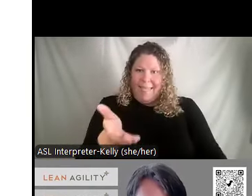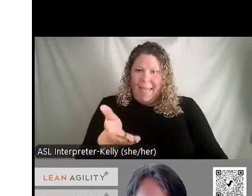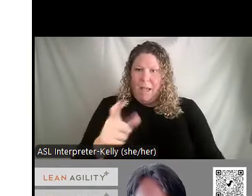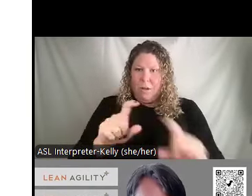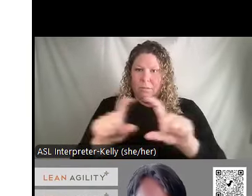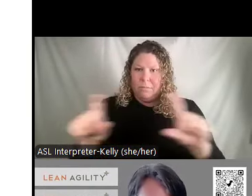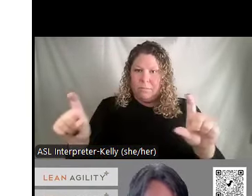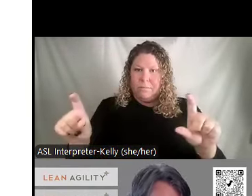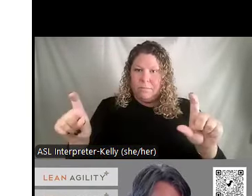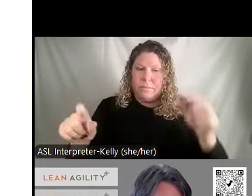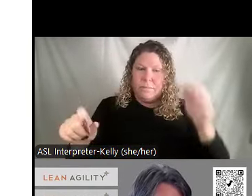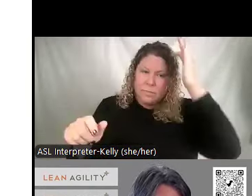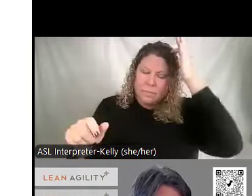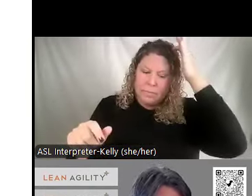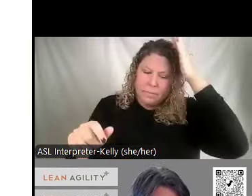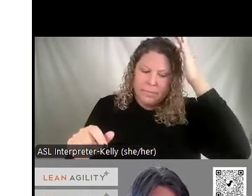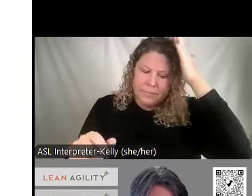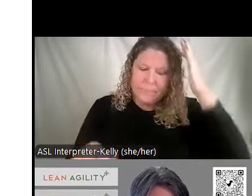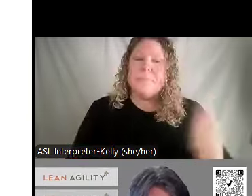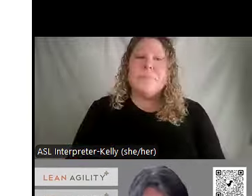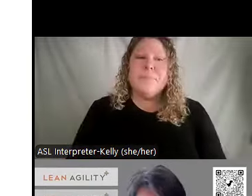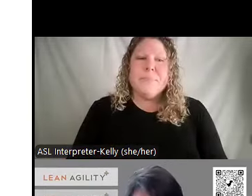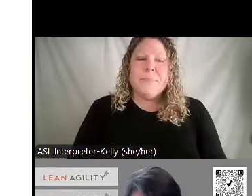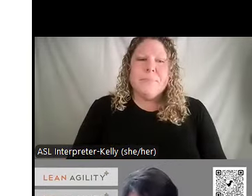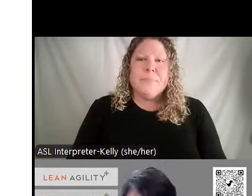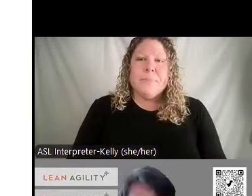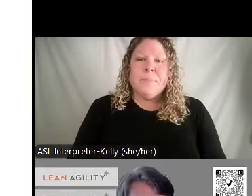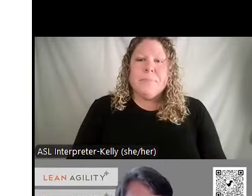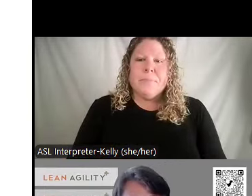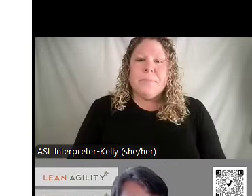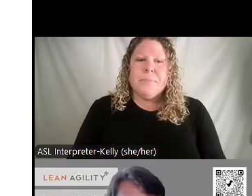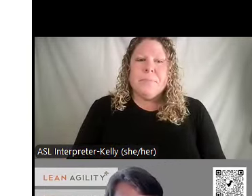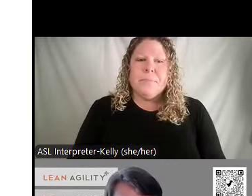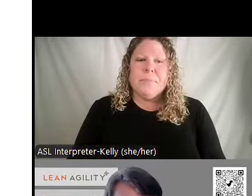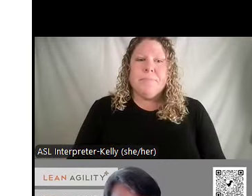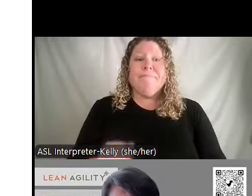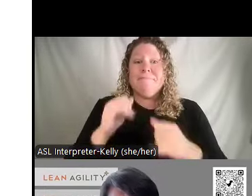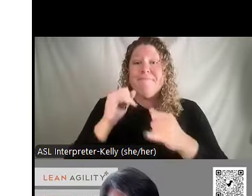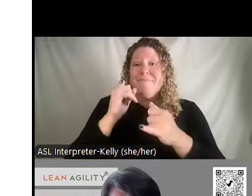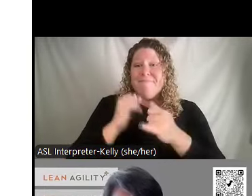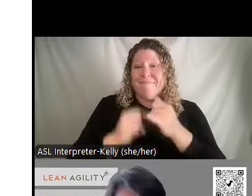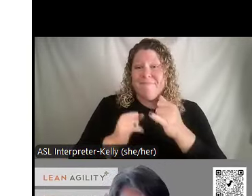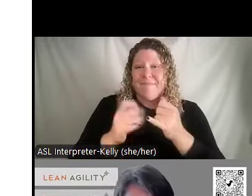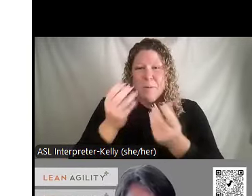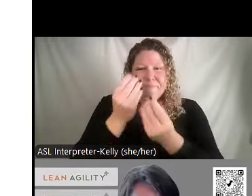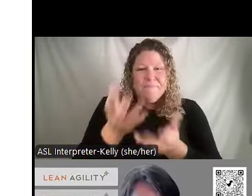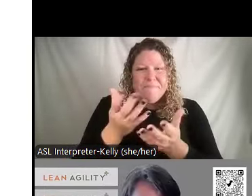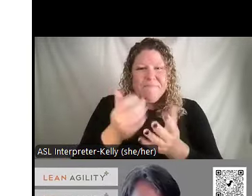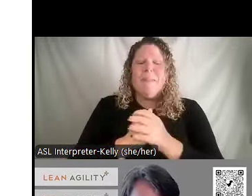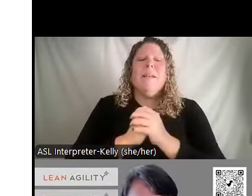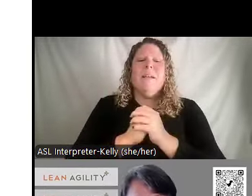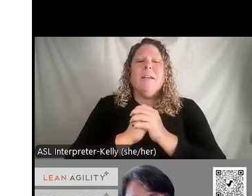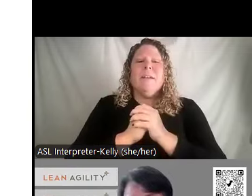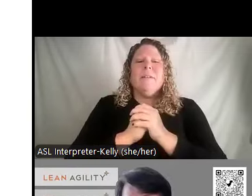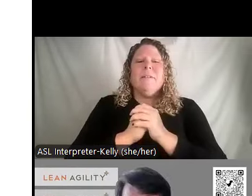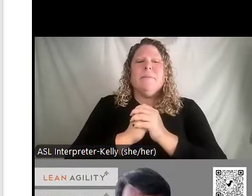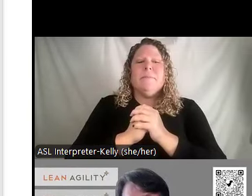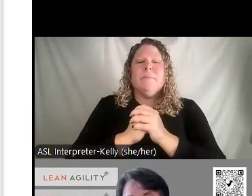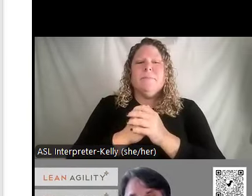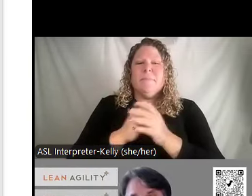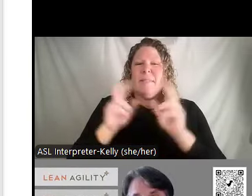really take root and be much more likely to be implemented. Last piece of content I want to share with you is simply this, pre-mortem.